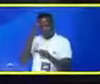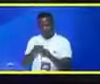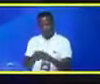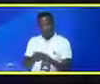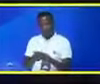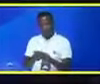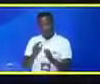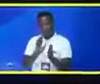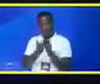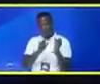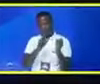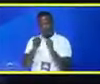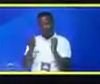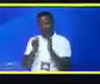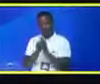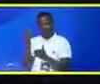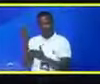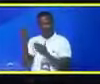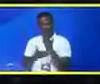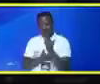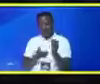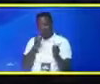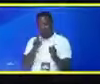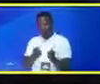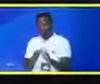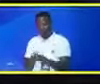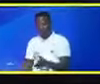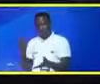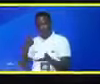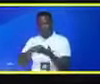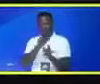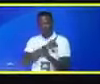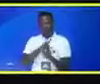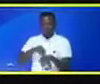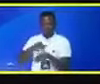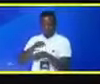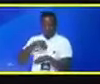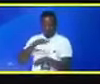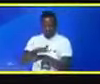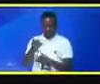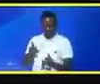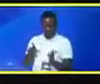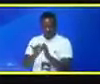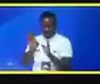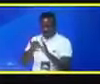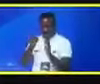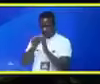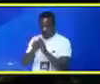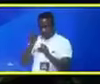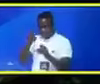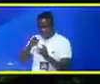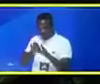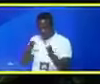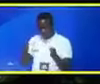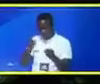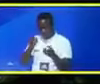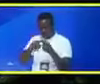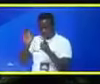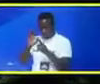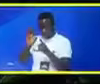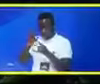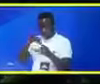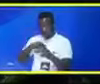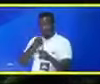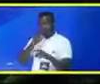and by the power that raised Christ from the dead, the Lord sent me here tonight. That door that needs to be opened to the city, I